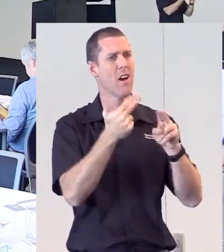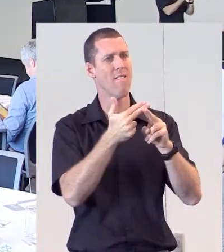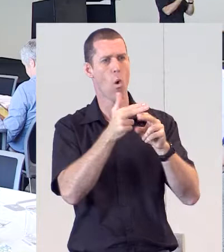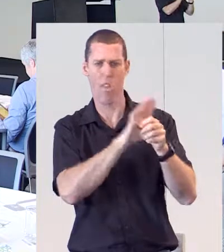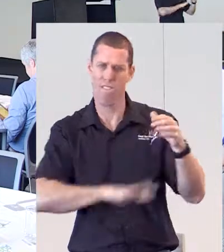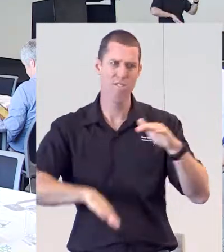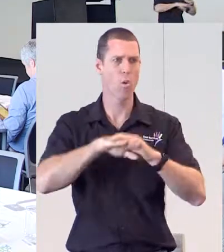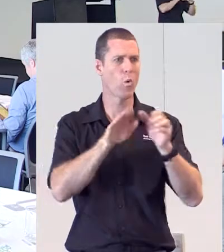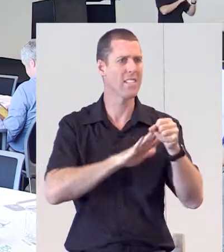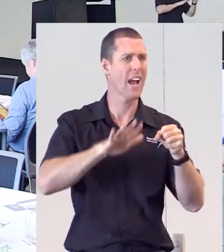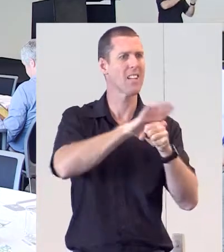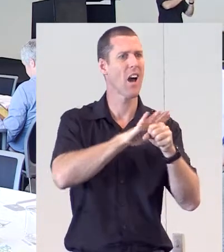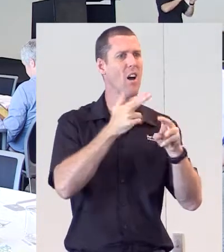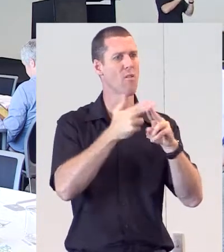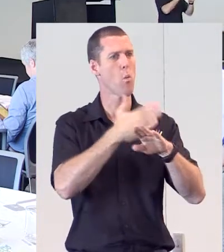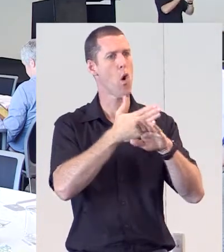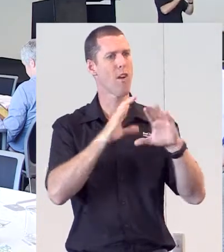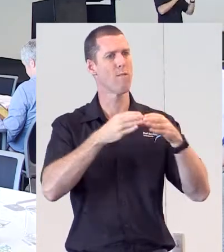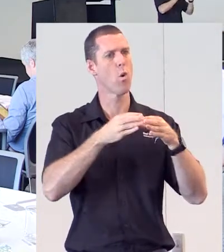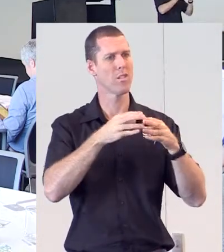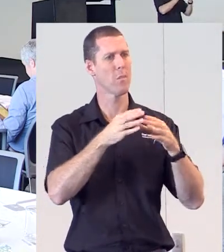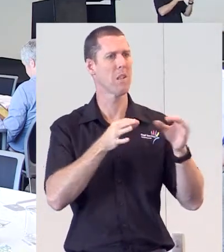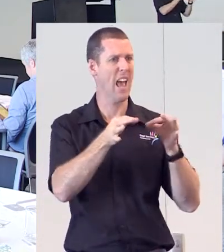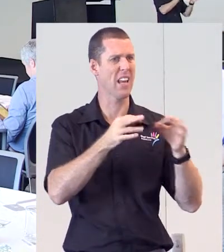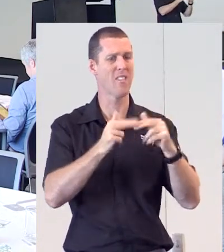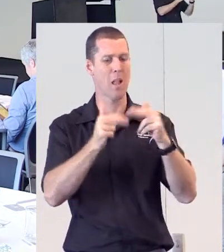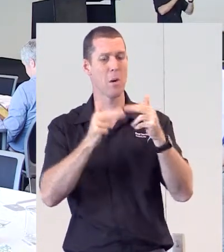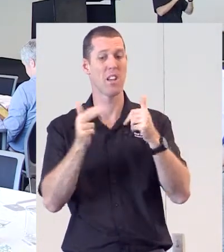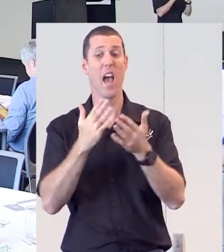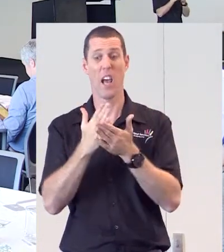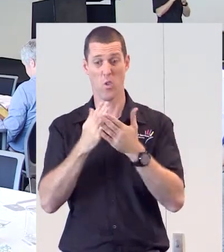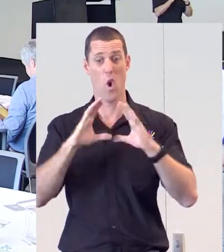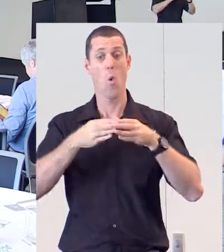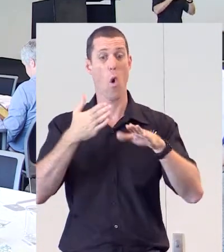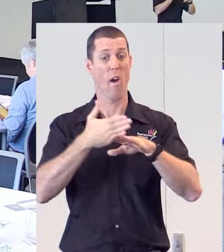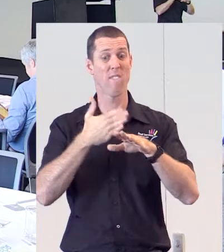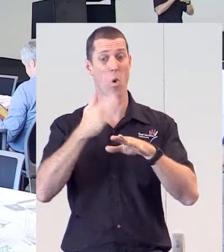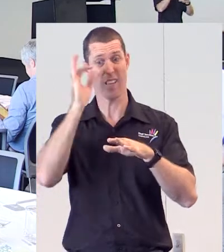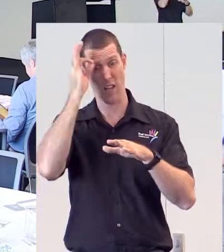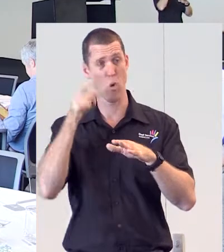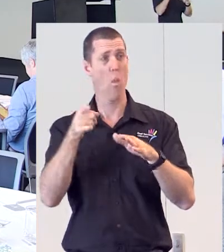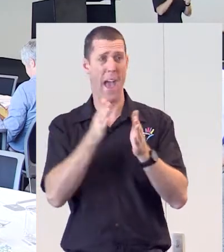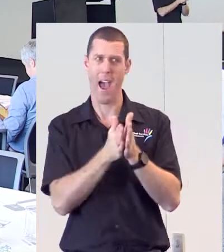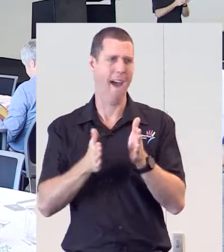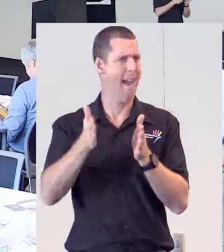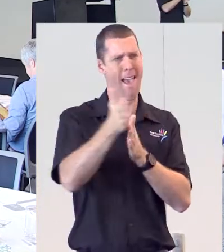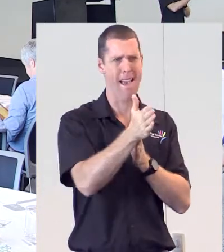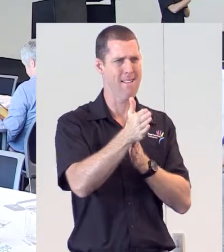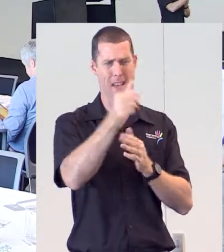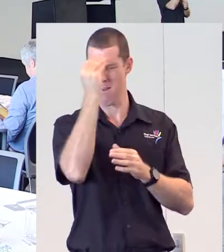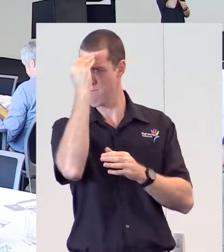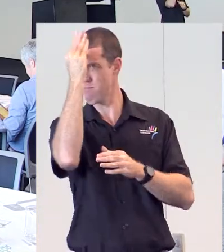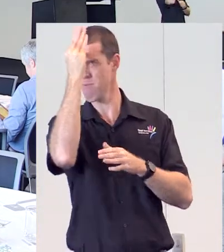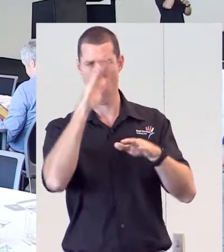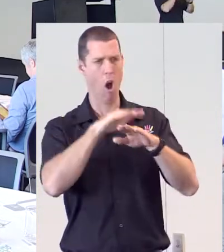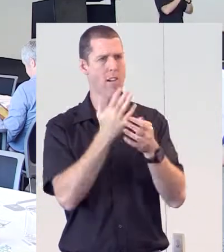the sector in workforce planning and development, and there's no question that the Workforce Council is ahead of the game in Australia, I think, in teaching that specifically